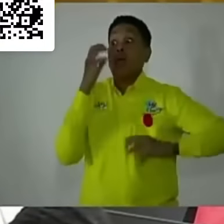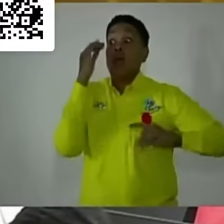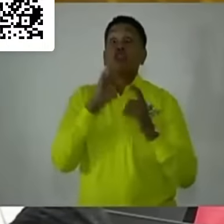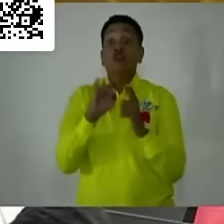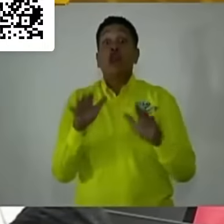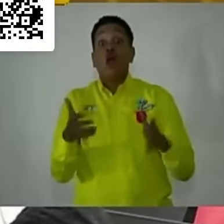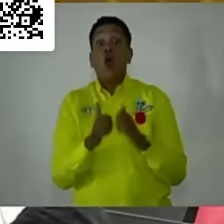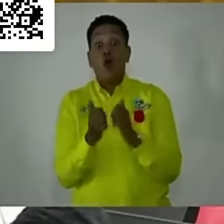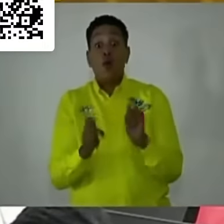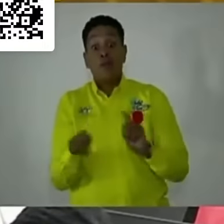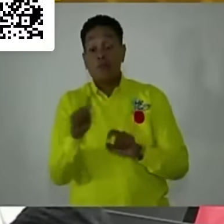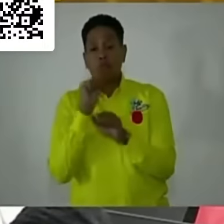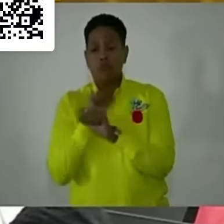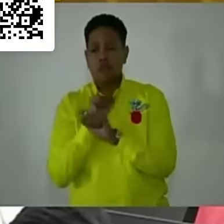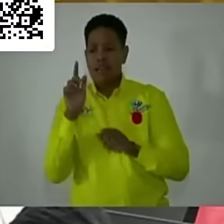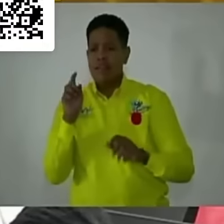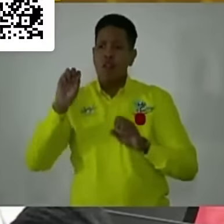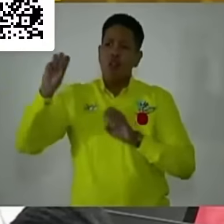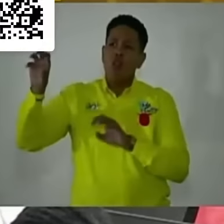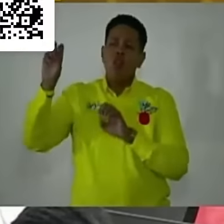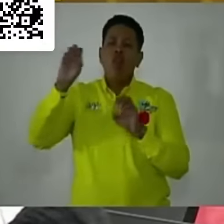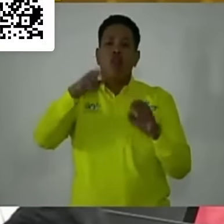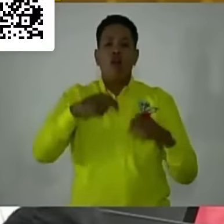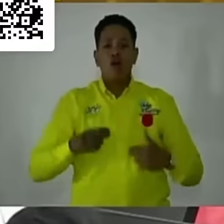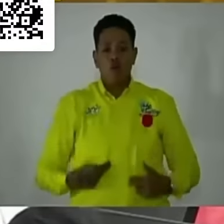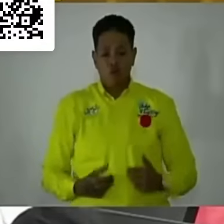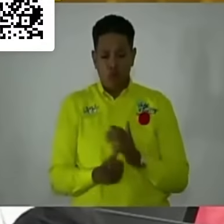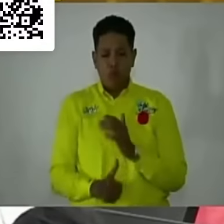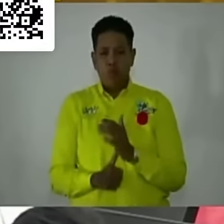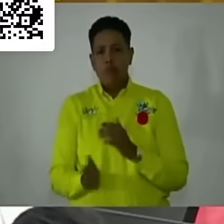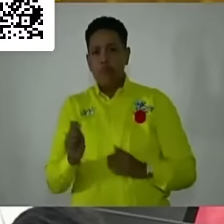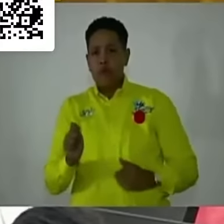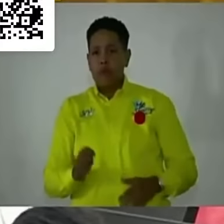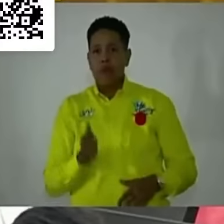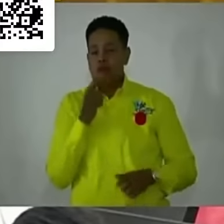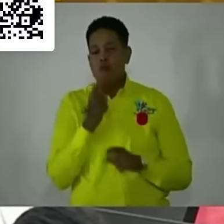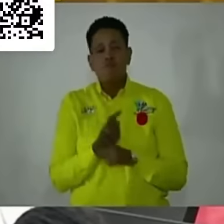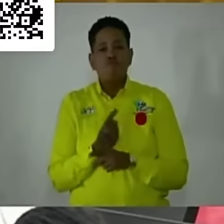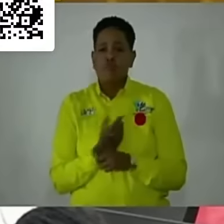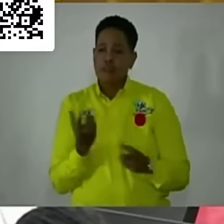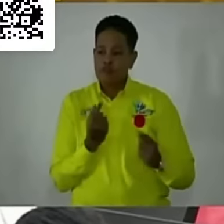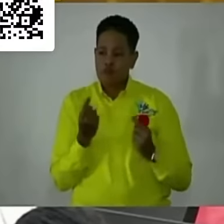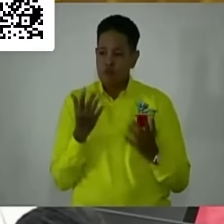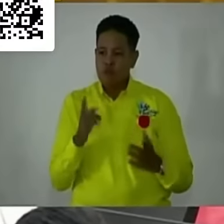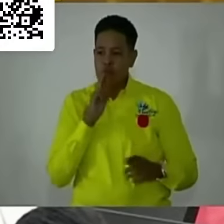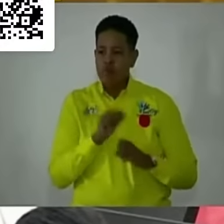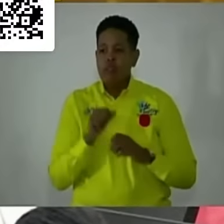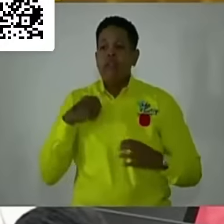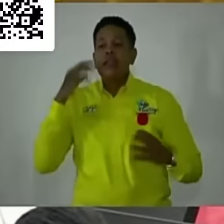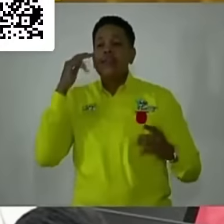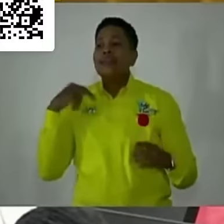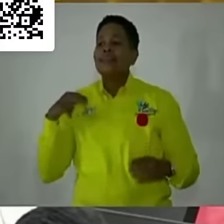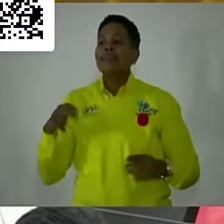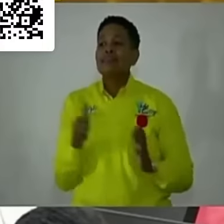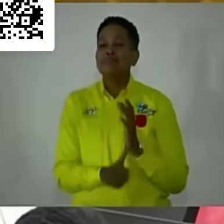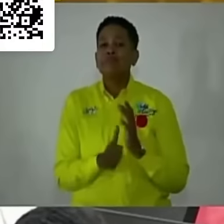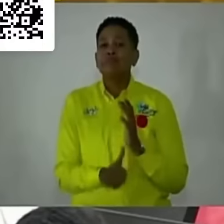how persons are disposing of human waste currently. Very concerned.